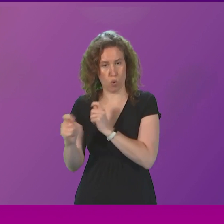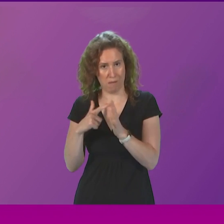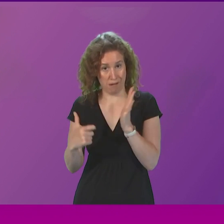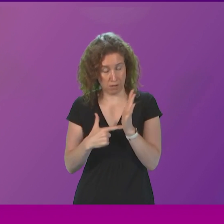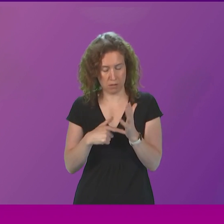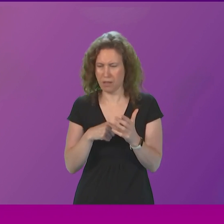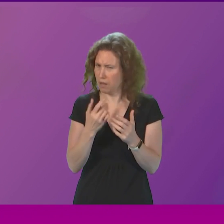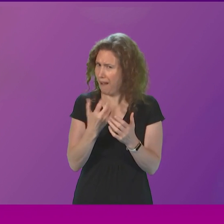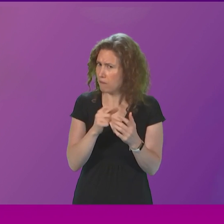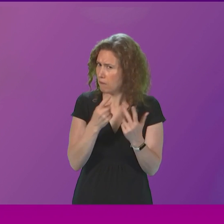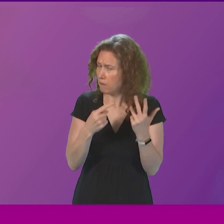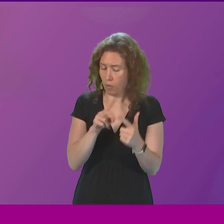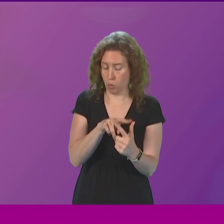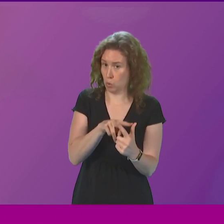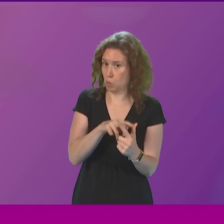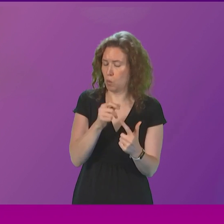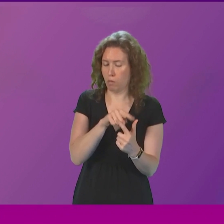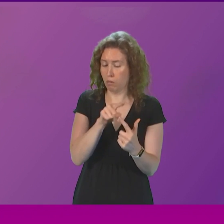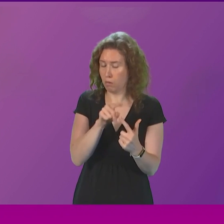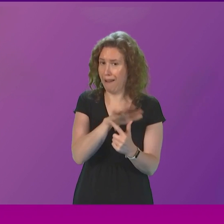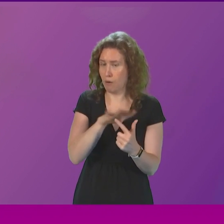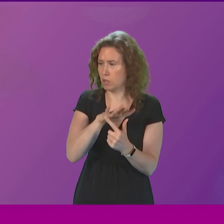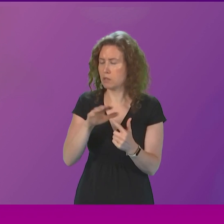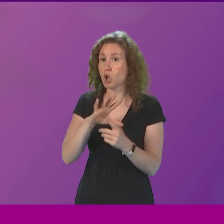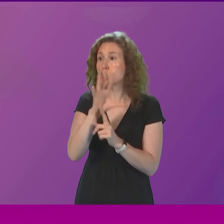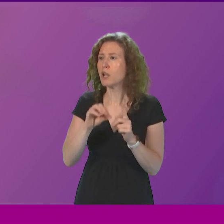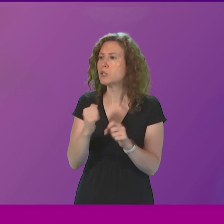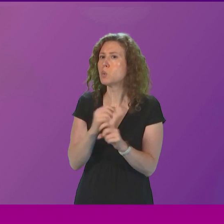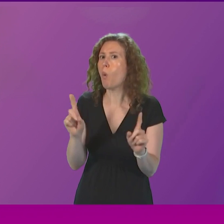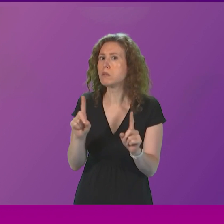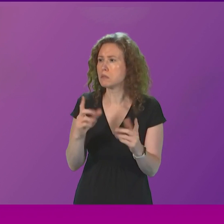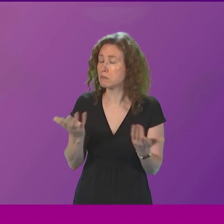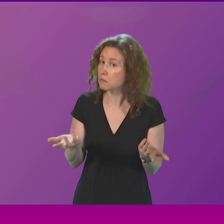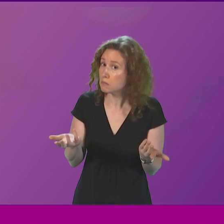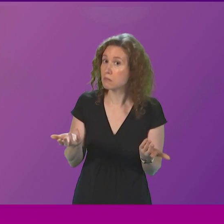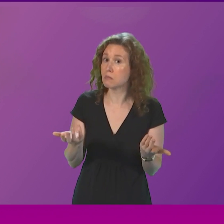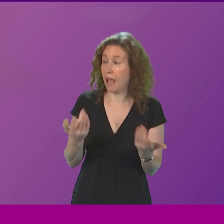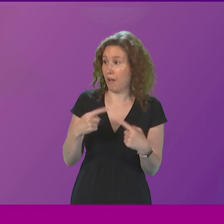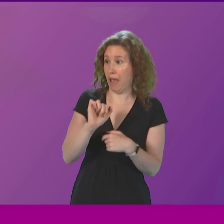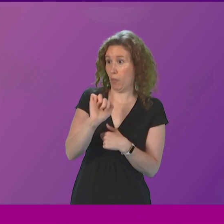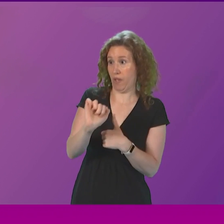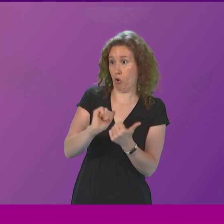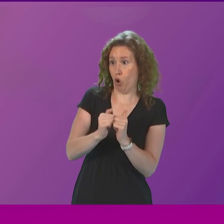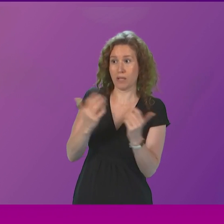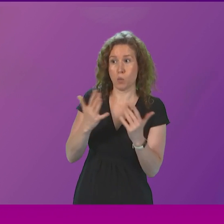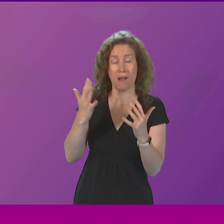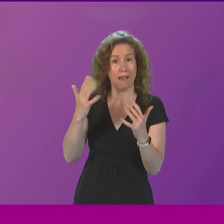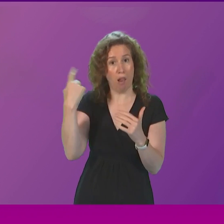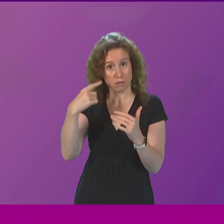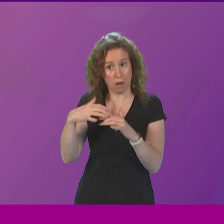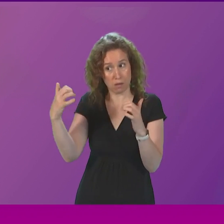of areas, including those two, the Conservatives have done nothing but allow their colleagues in Westminster